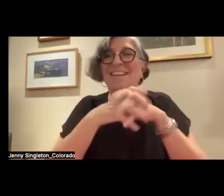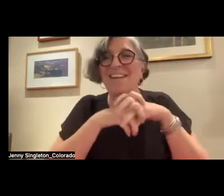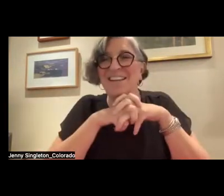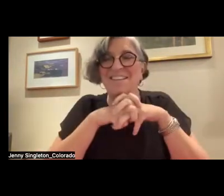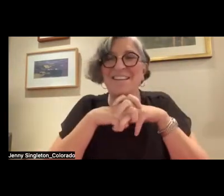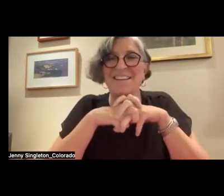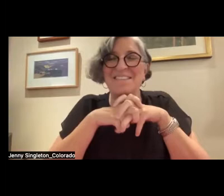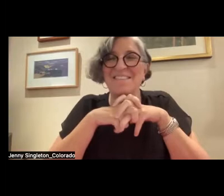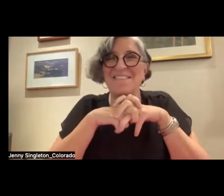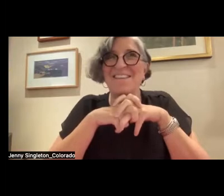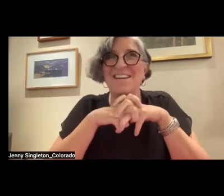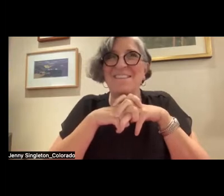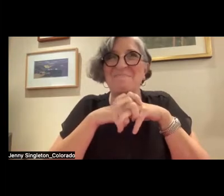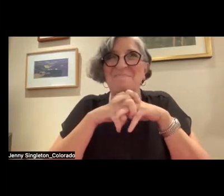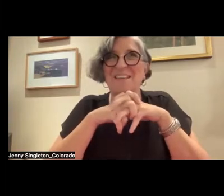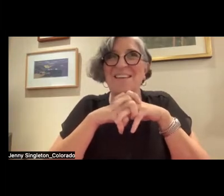aspectual